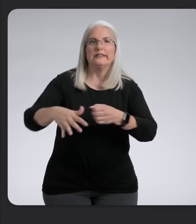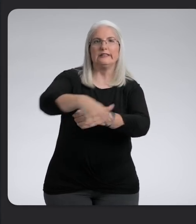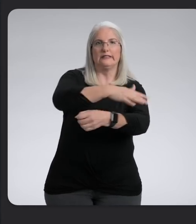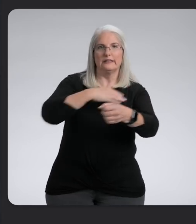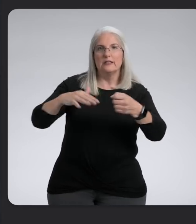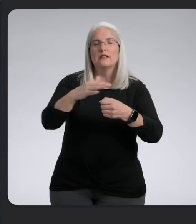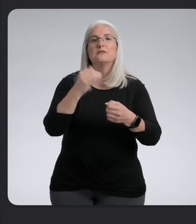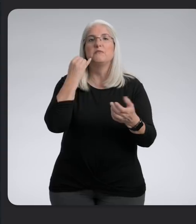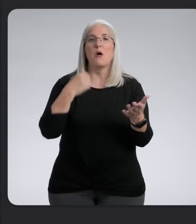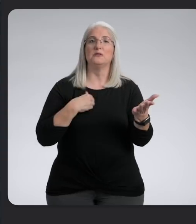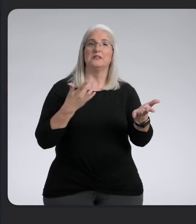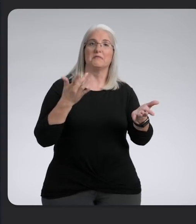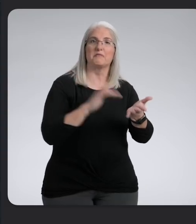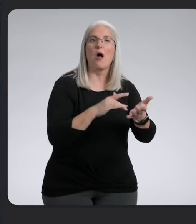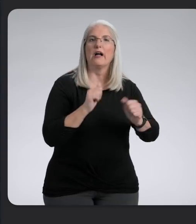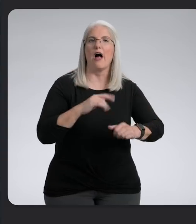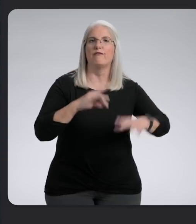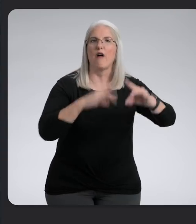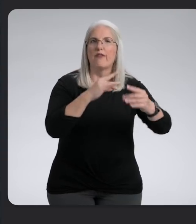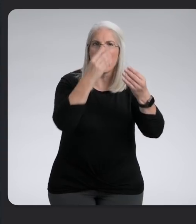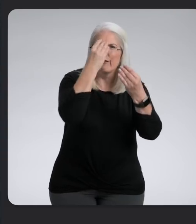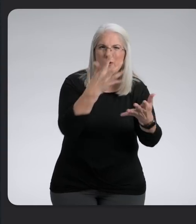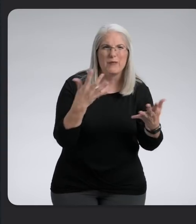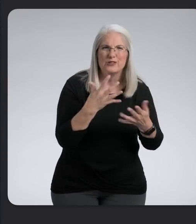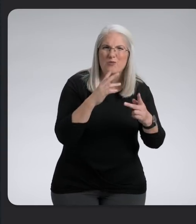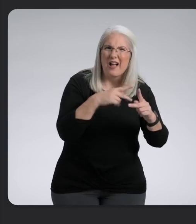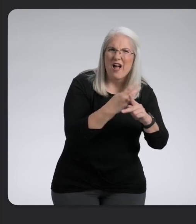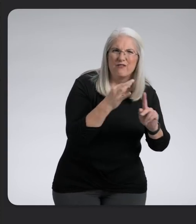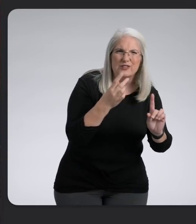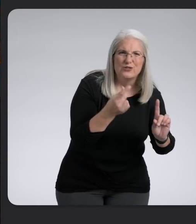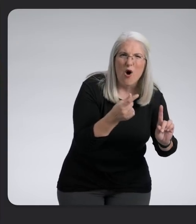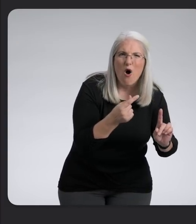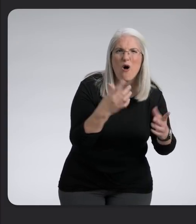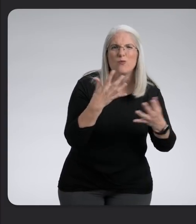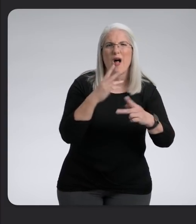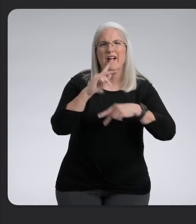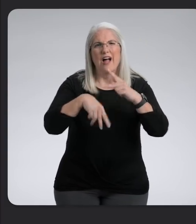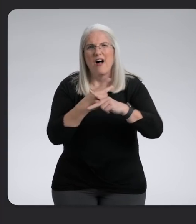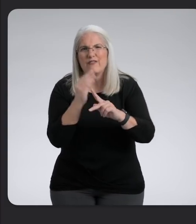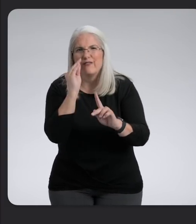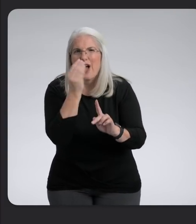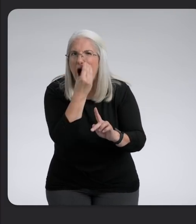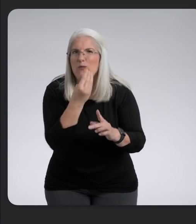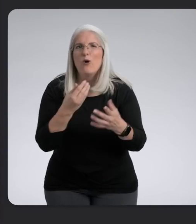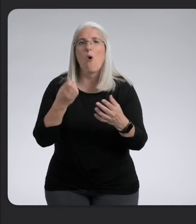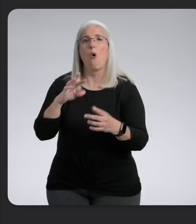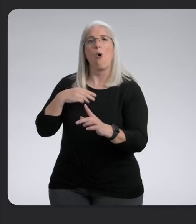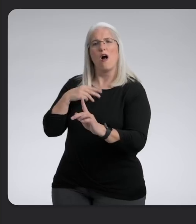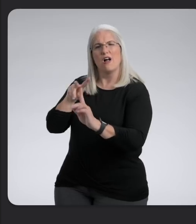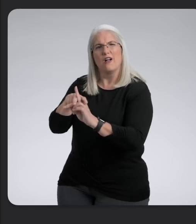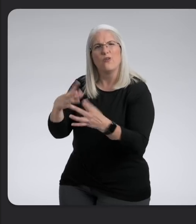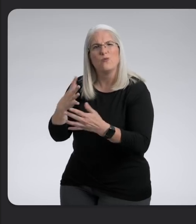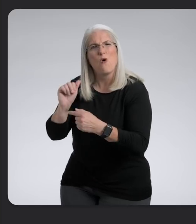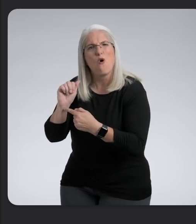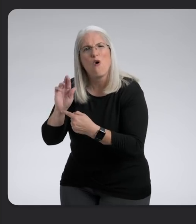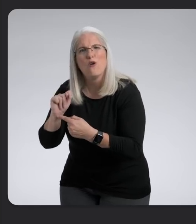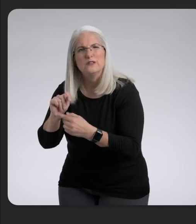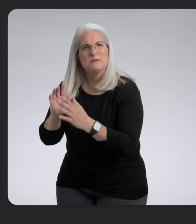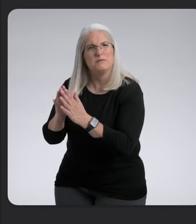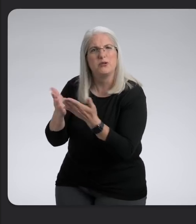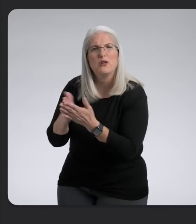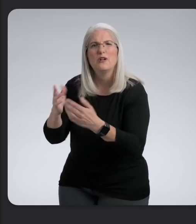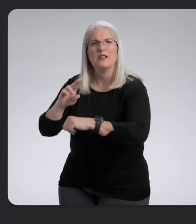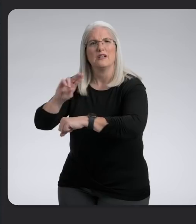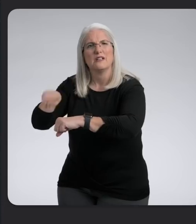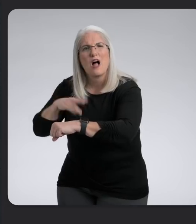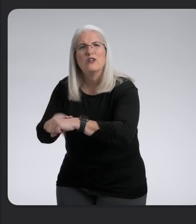up information like the breed of a dog or type of a flower. And this works for art, books, nature, pets, and